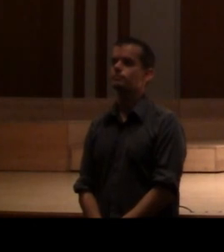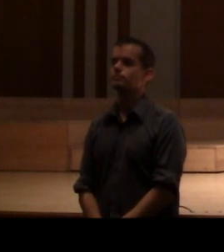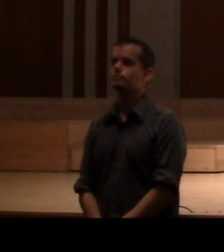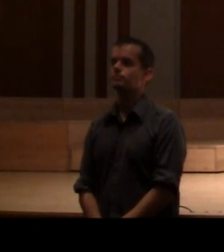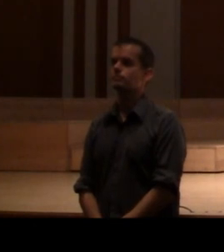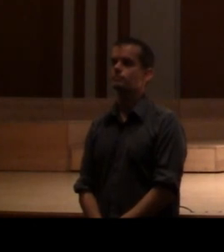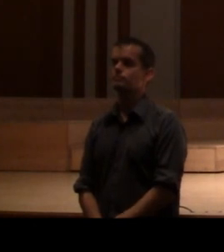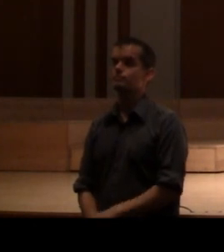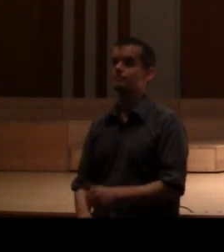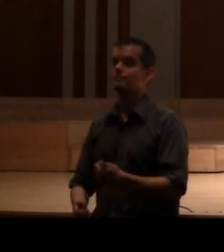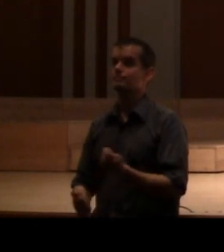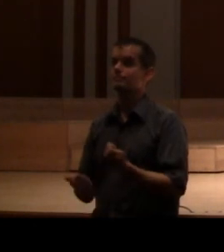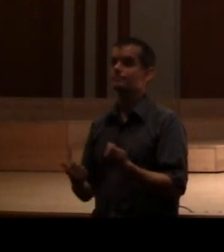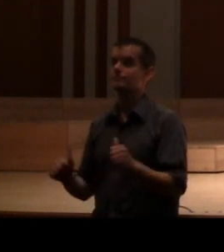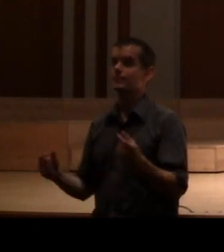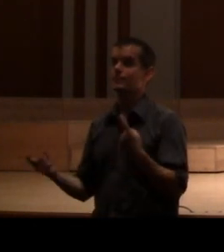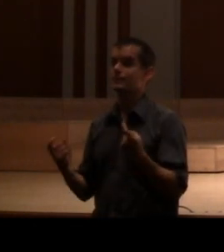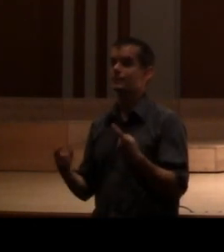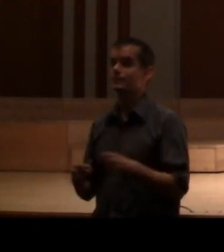Are there any questions?